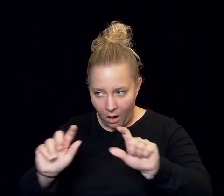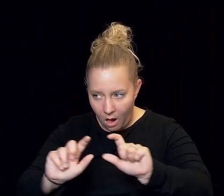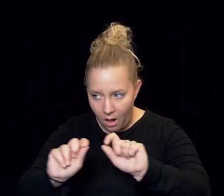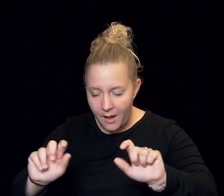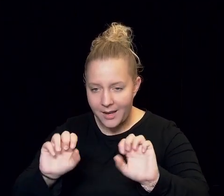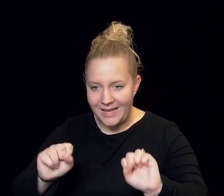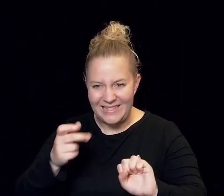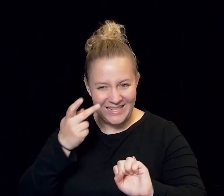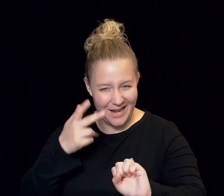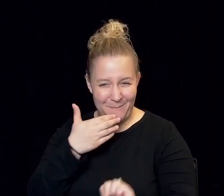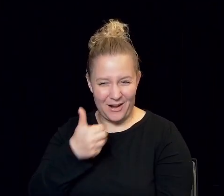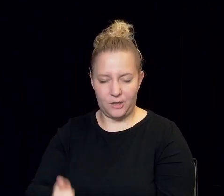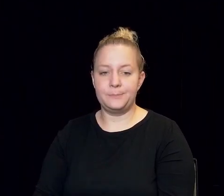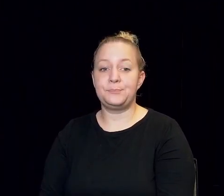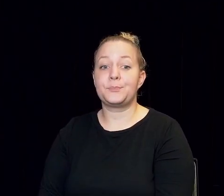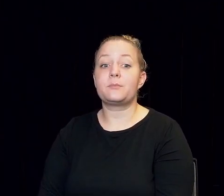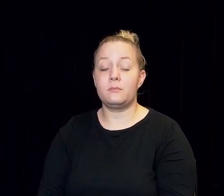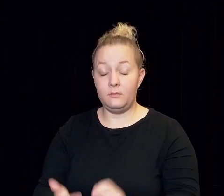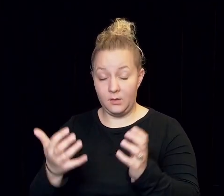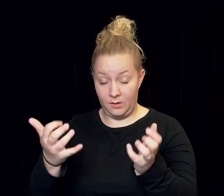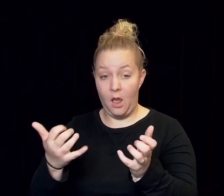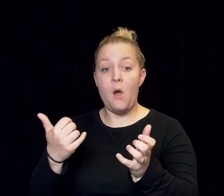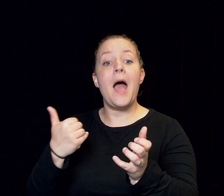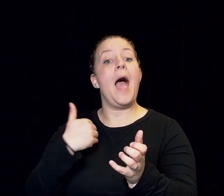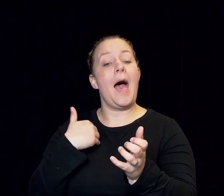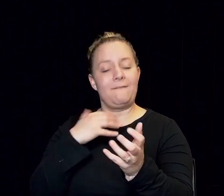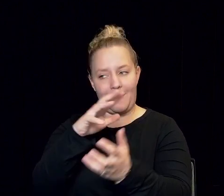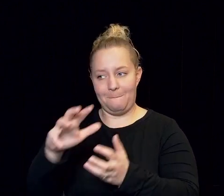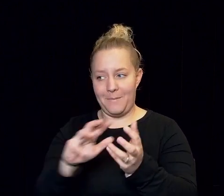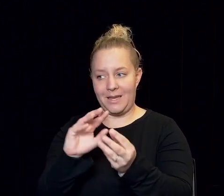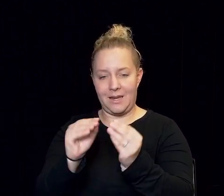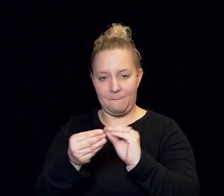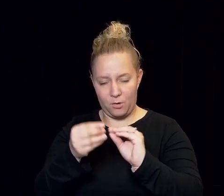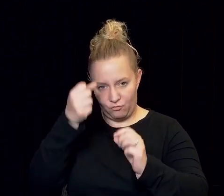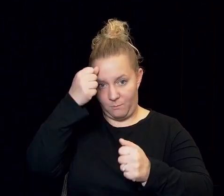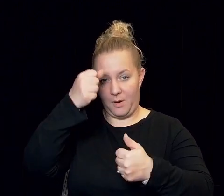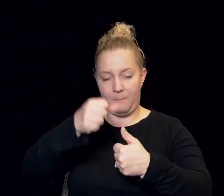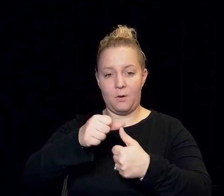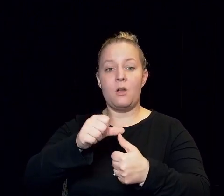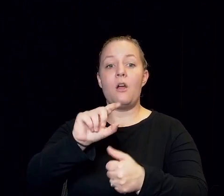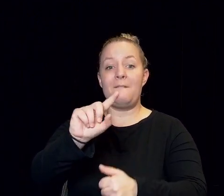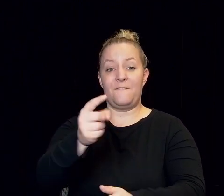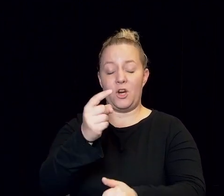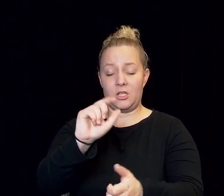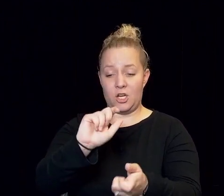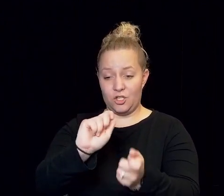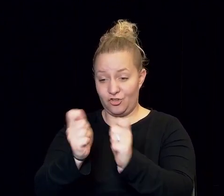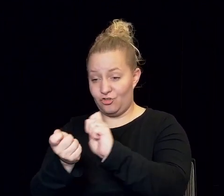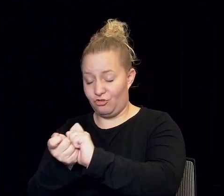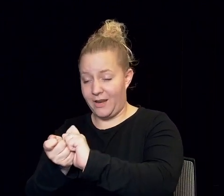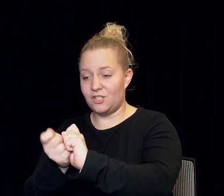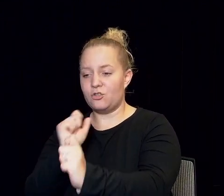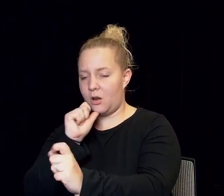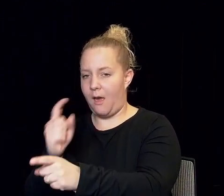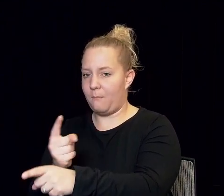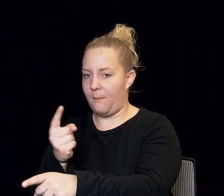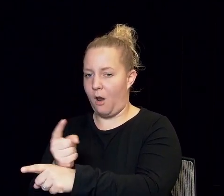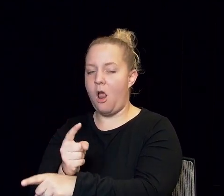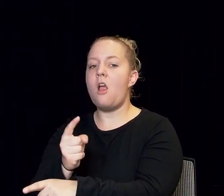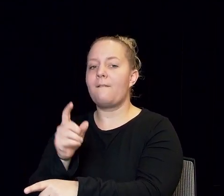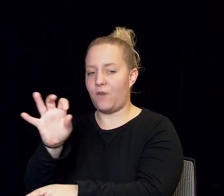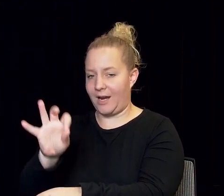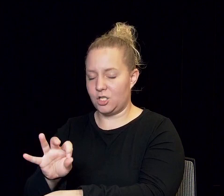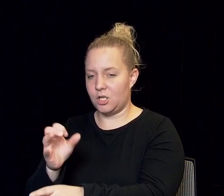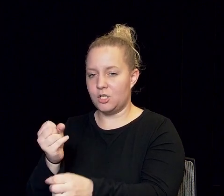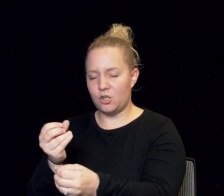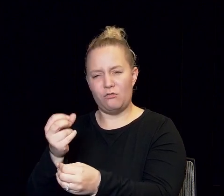better. So remember, whenever we have a mixed number, you first have to turn that mixed number into an improper fraction.